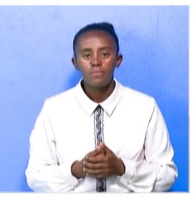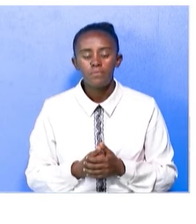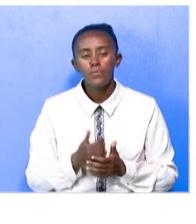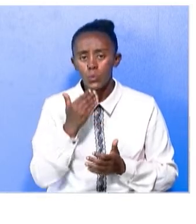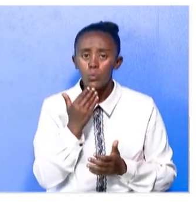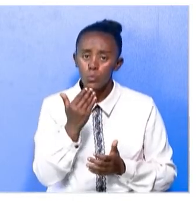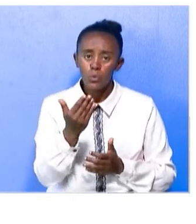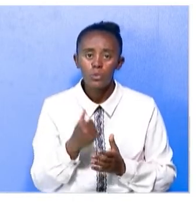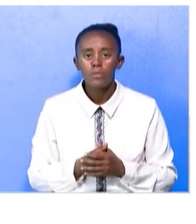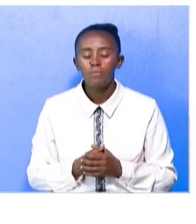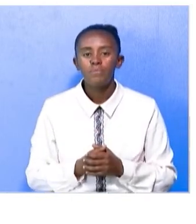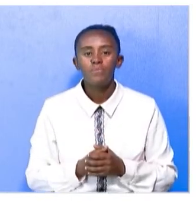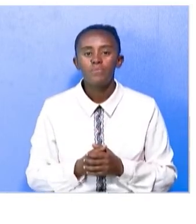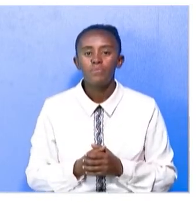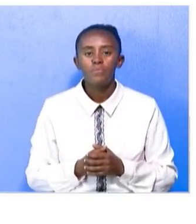Good.